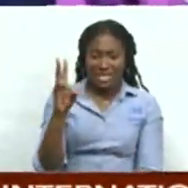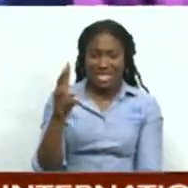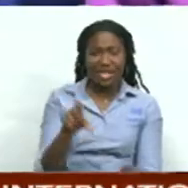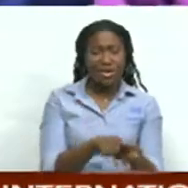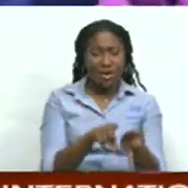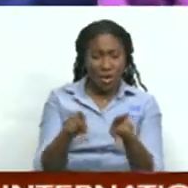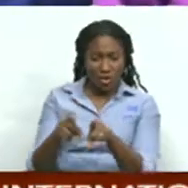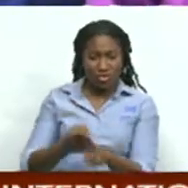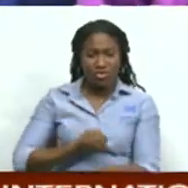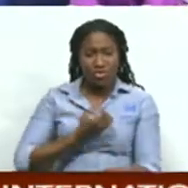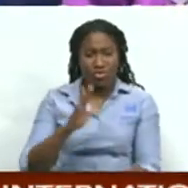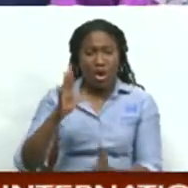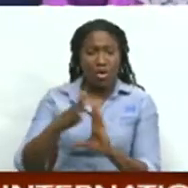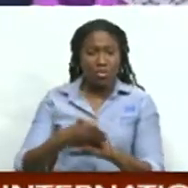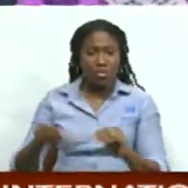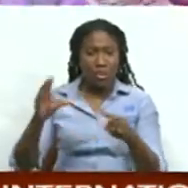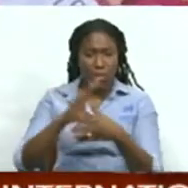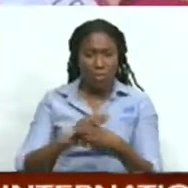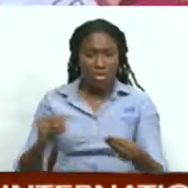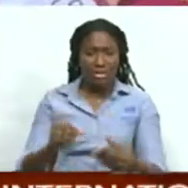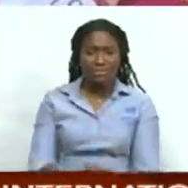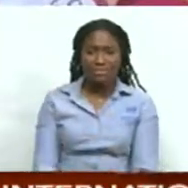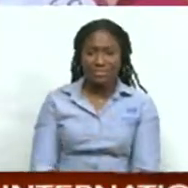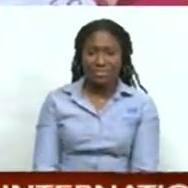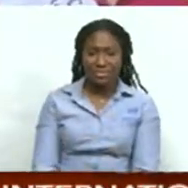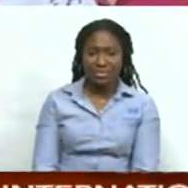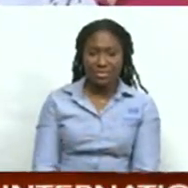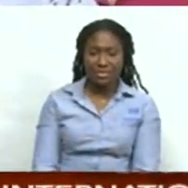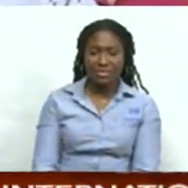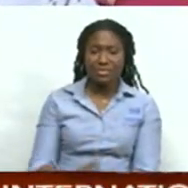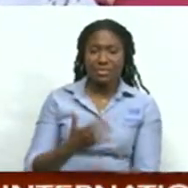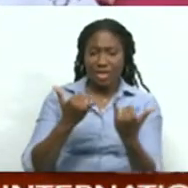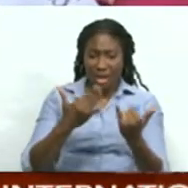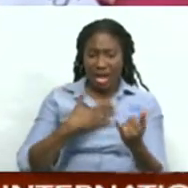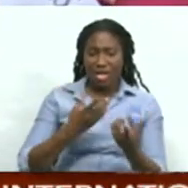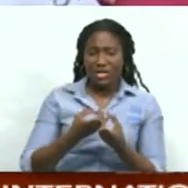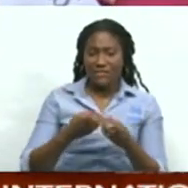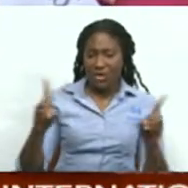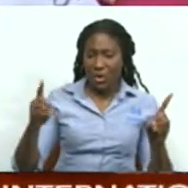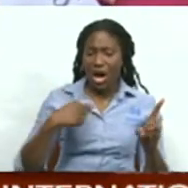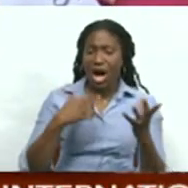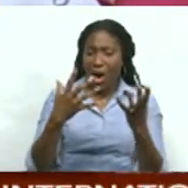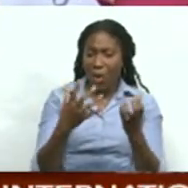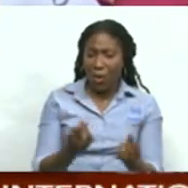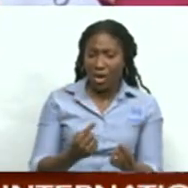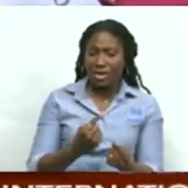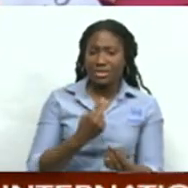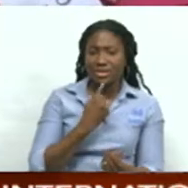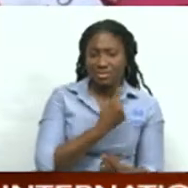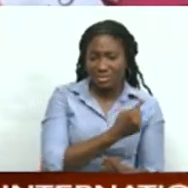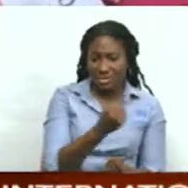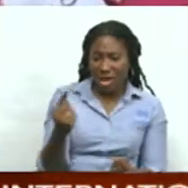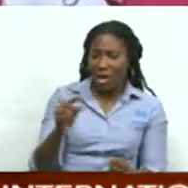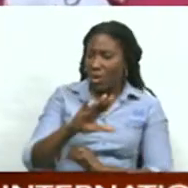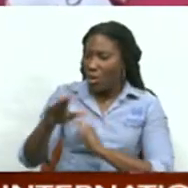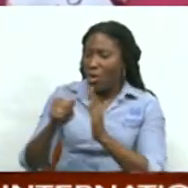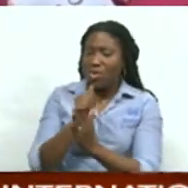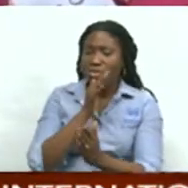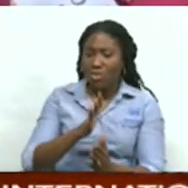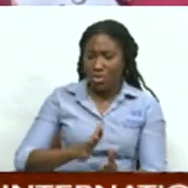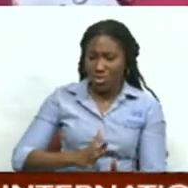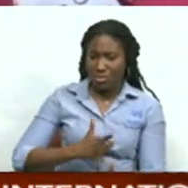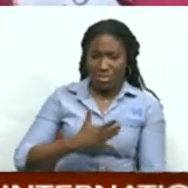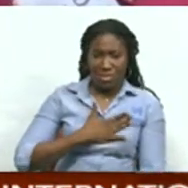her story. And as a divorcee, I just want to say to the lovely woman out there, I am not